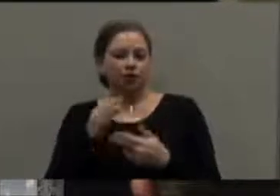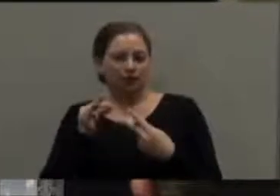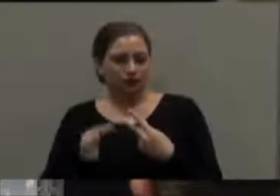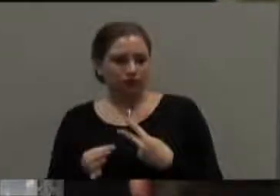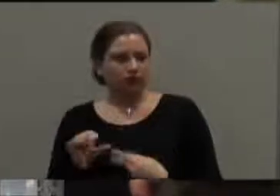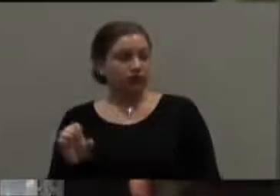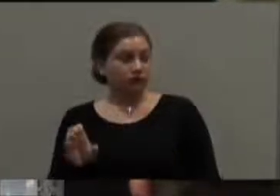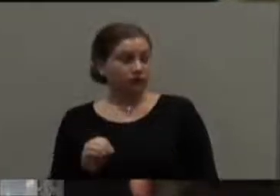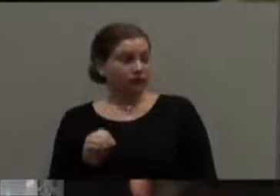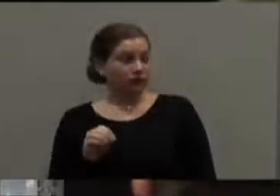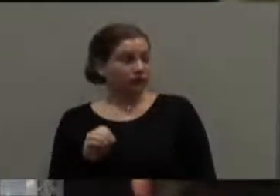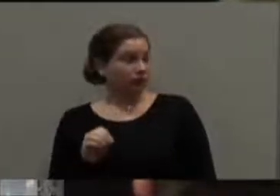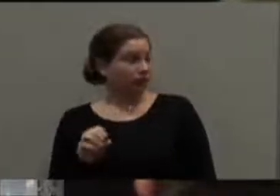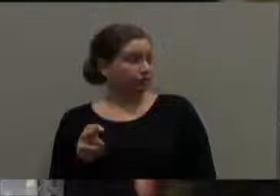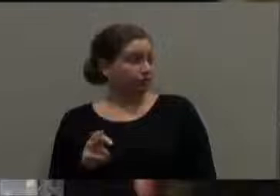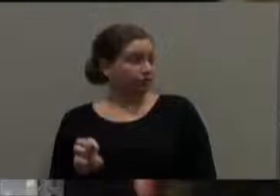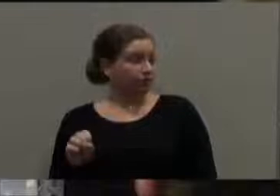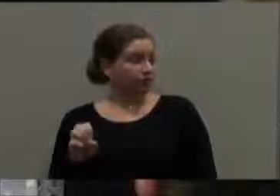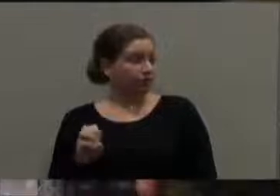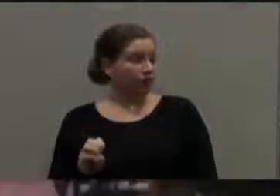Ms. Owen, did you want to change your vote?